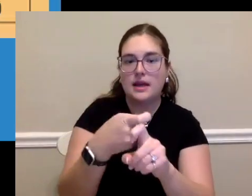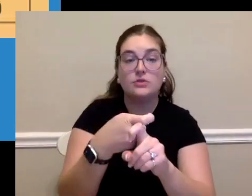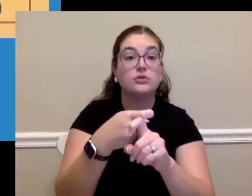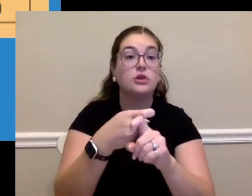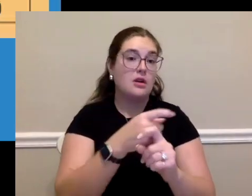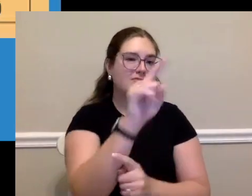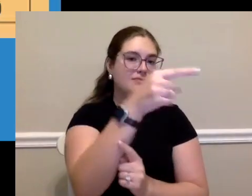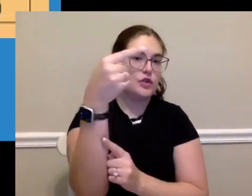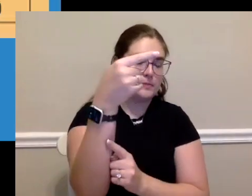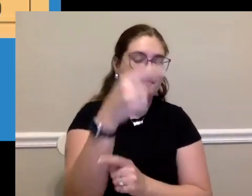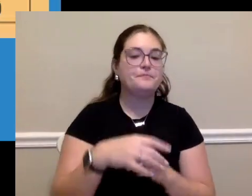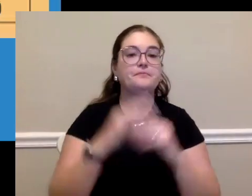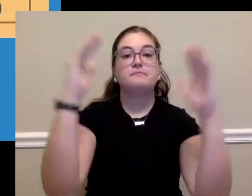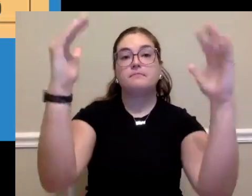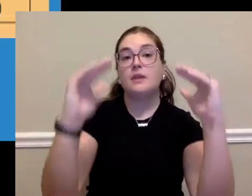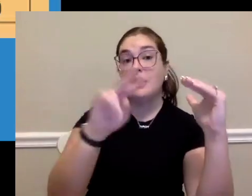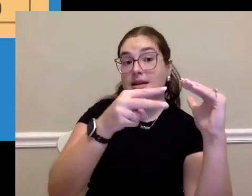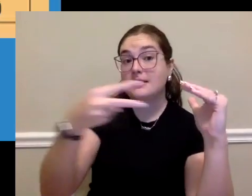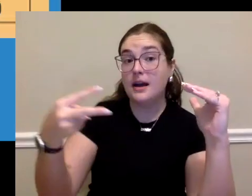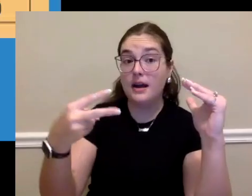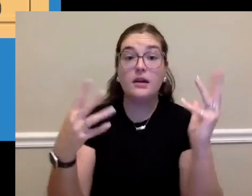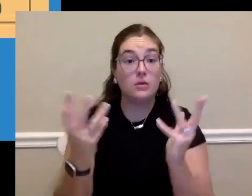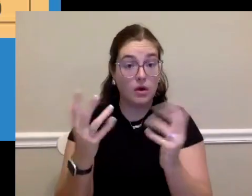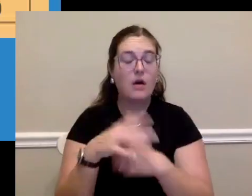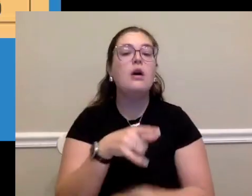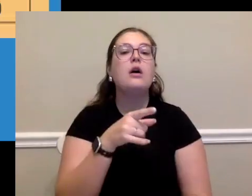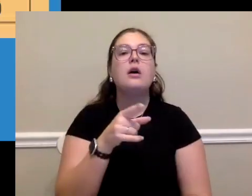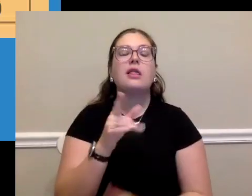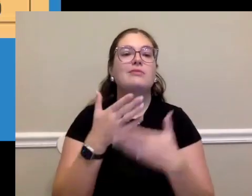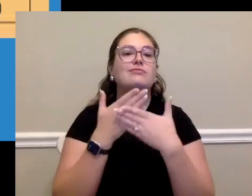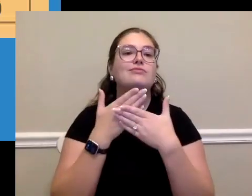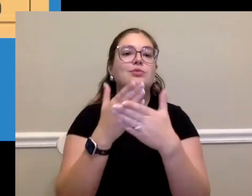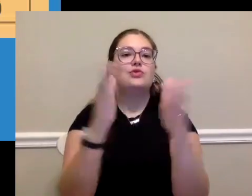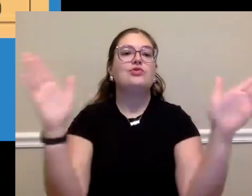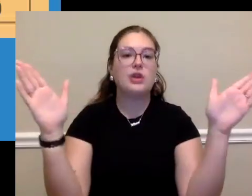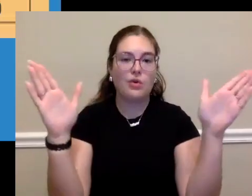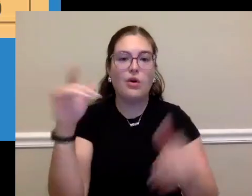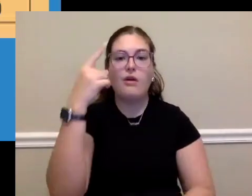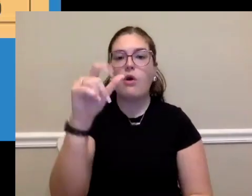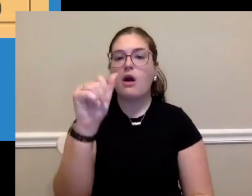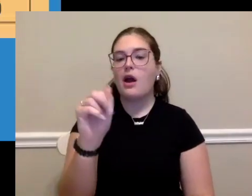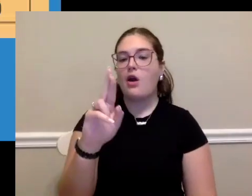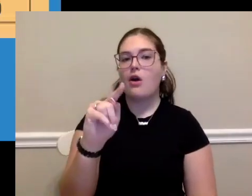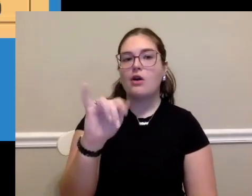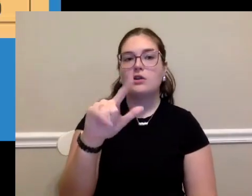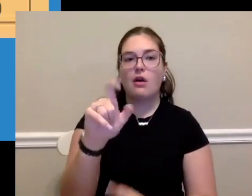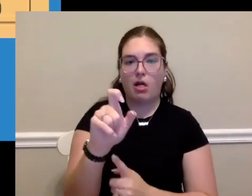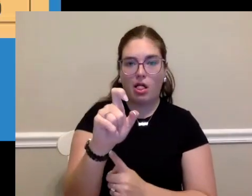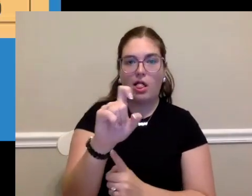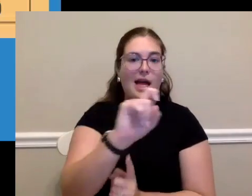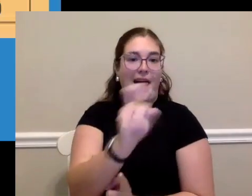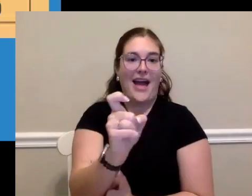most chosen version was the generic masculine for the article and